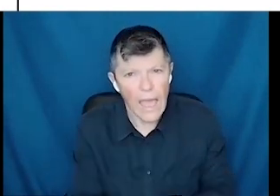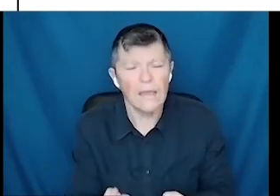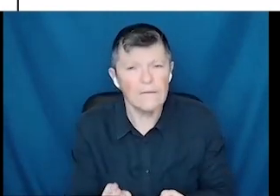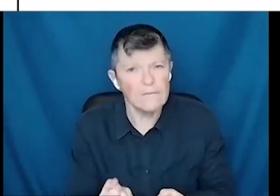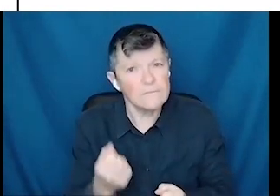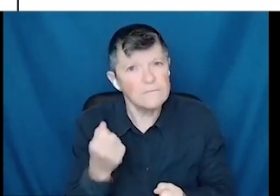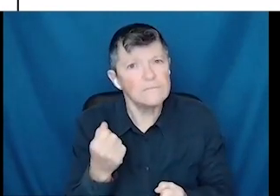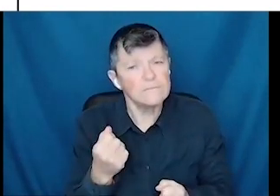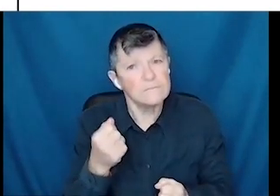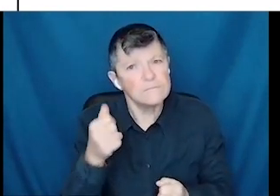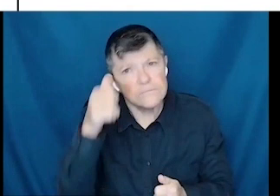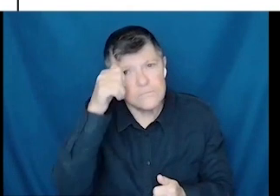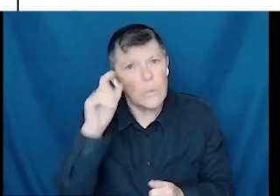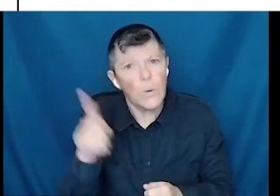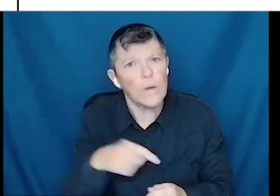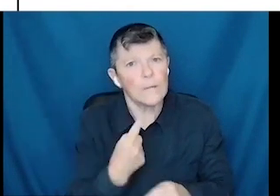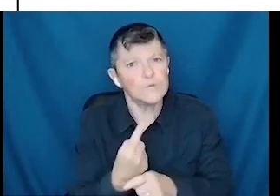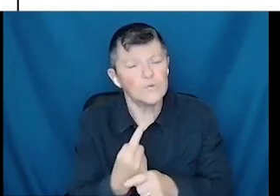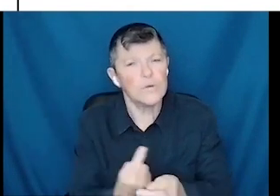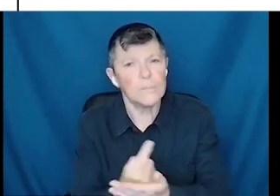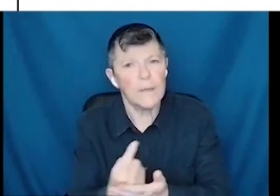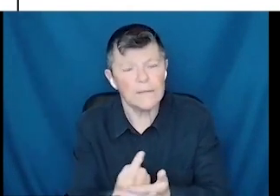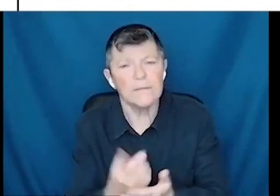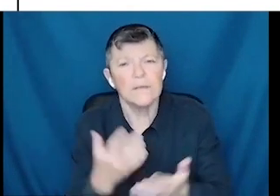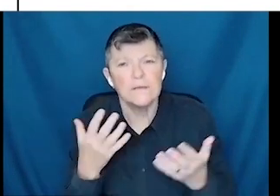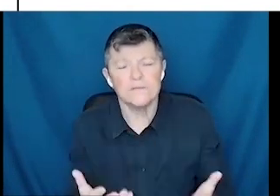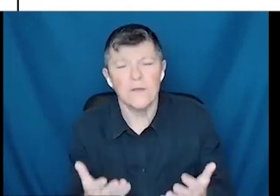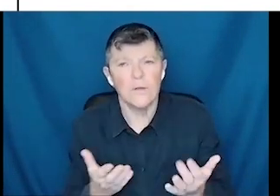of rewriting and understanding how to make something more